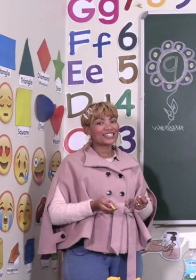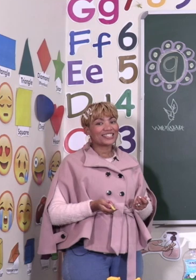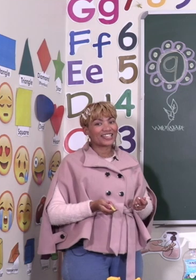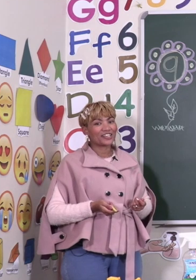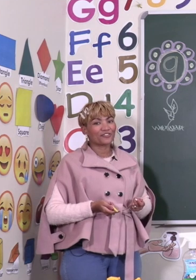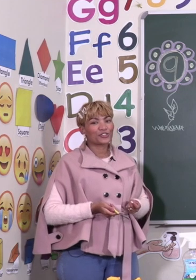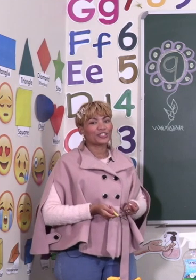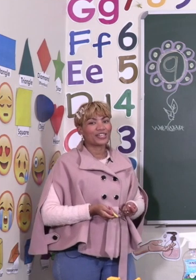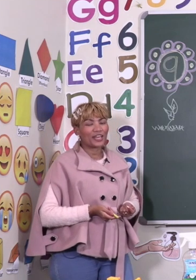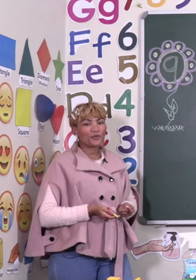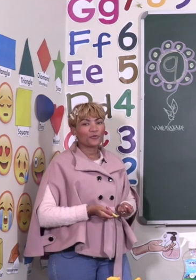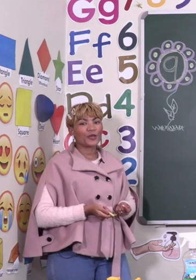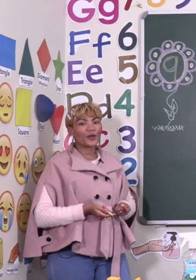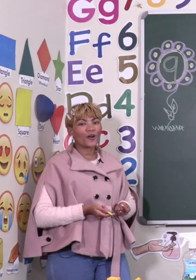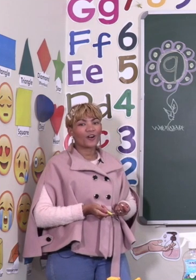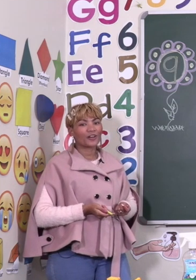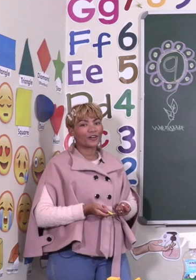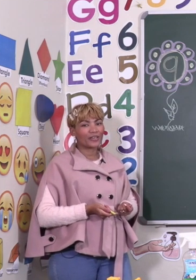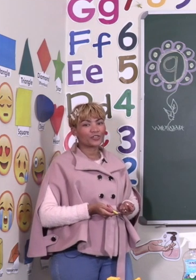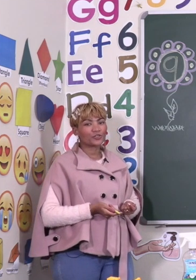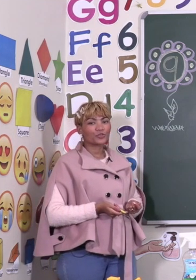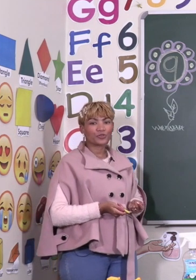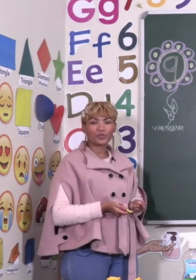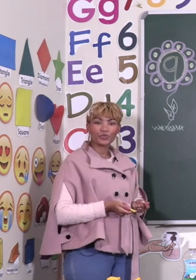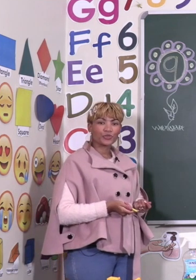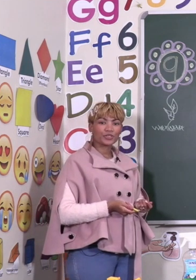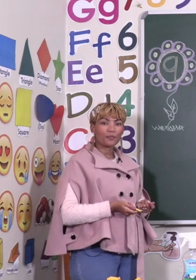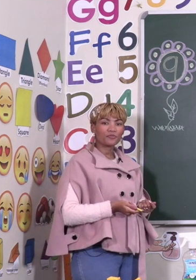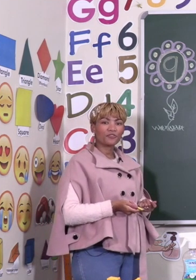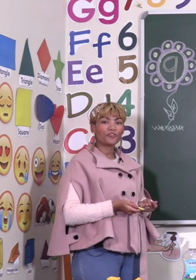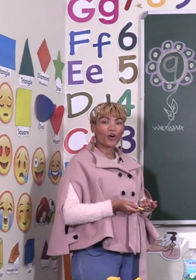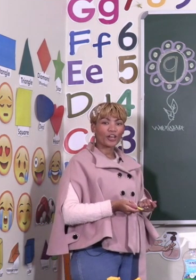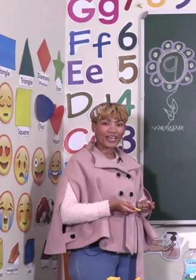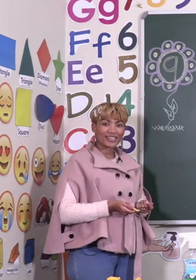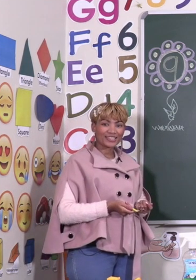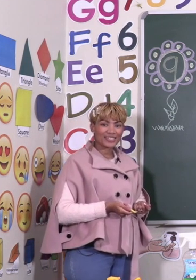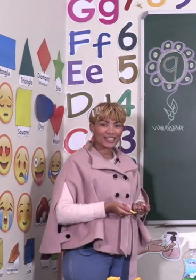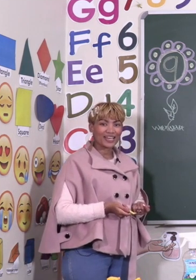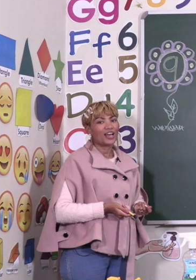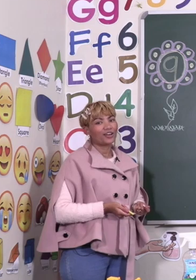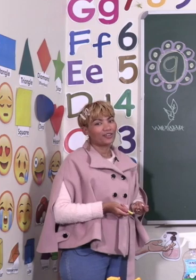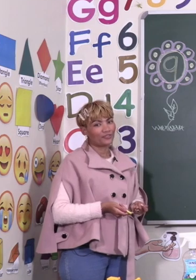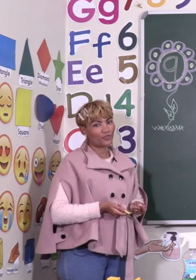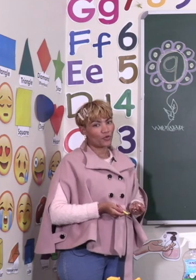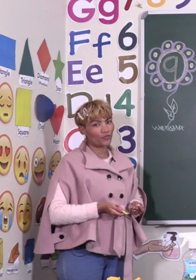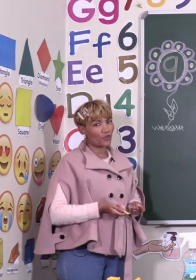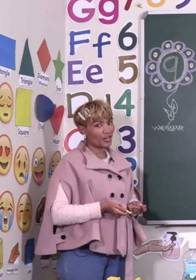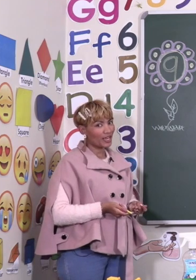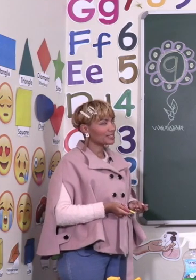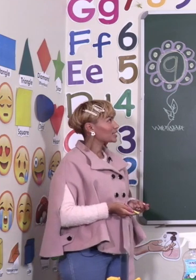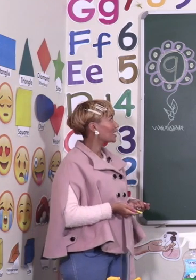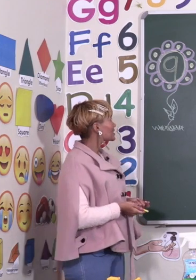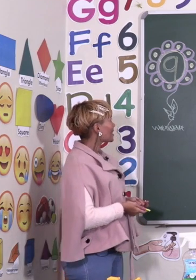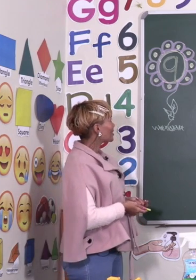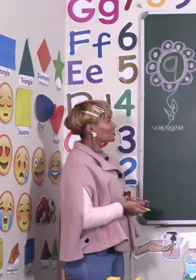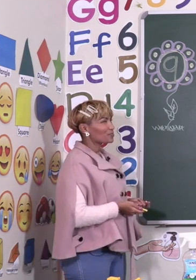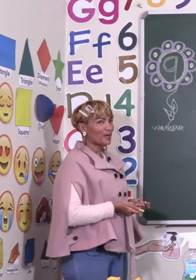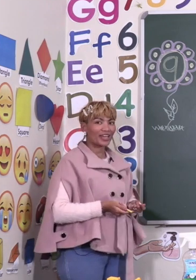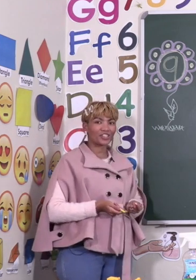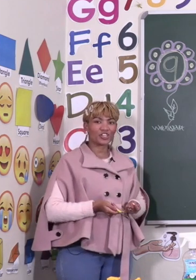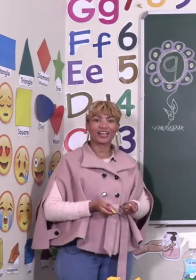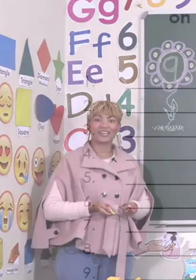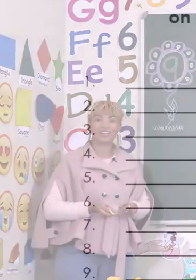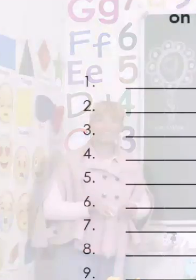In this lesson for today, we are going to do some phonics. For phonics, let's go